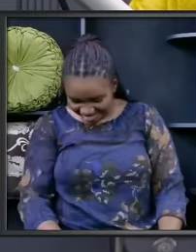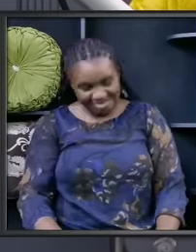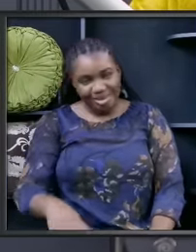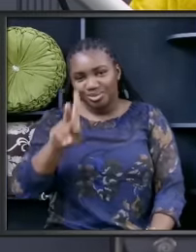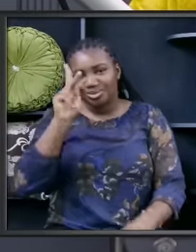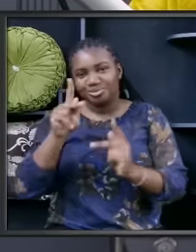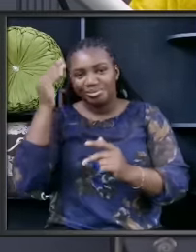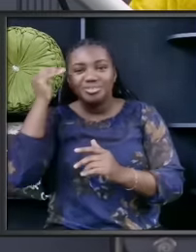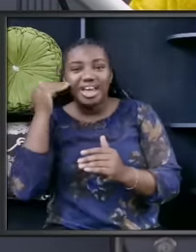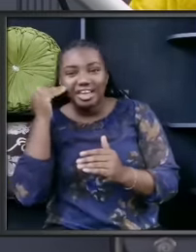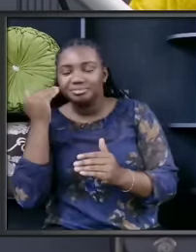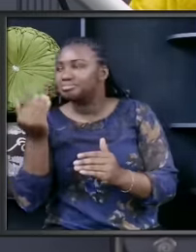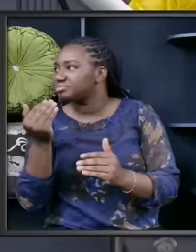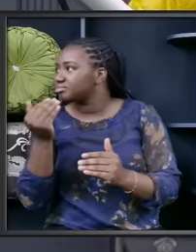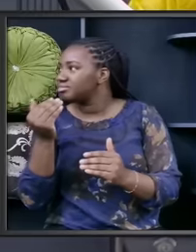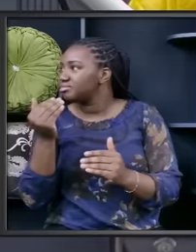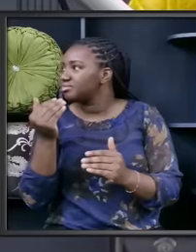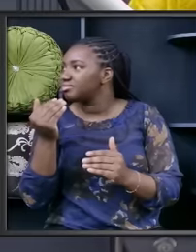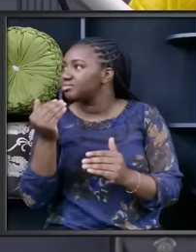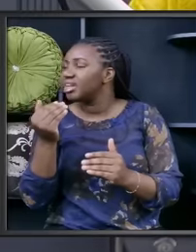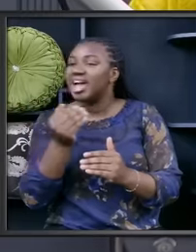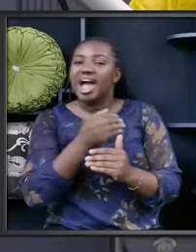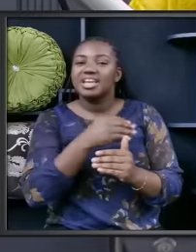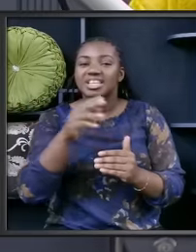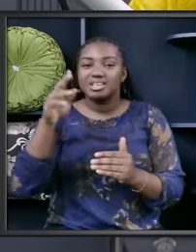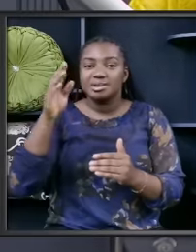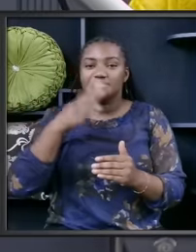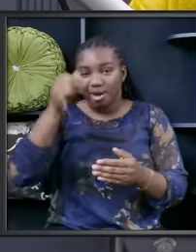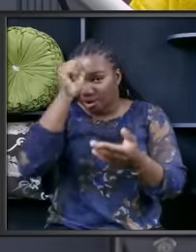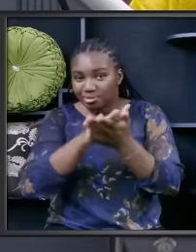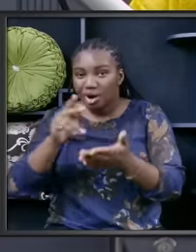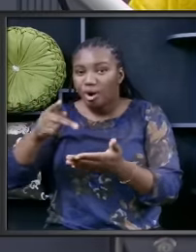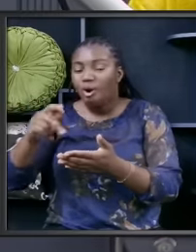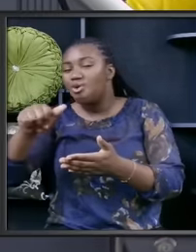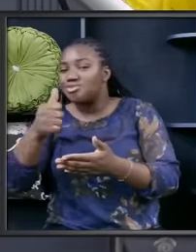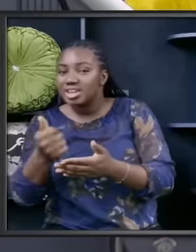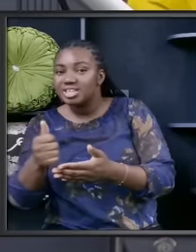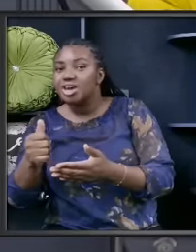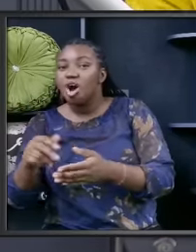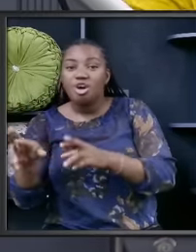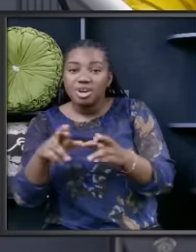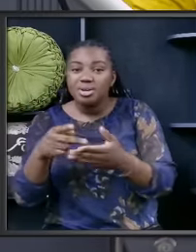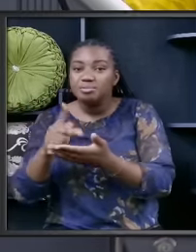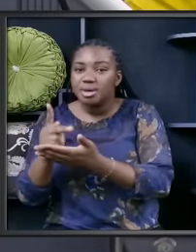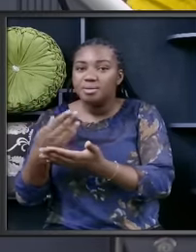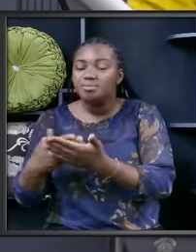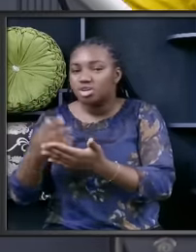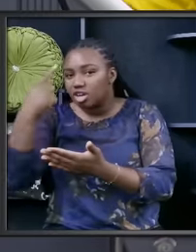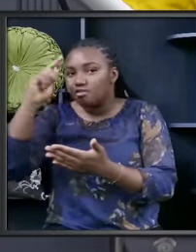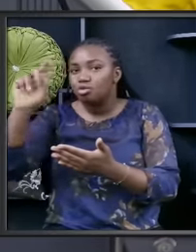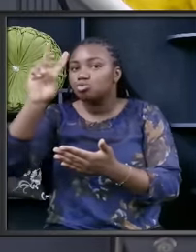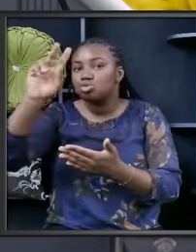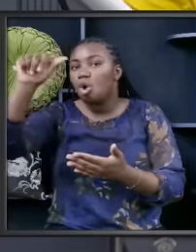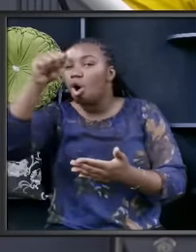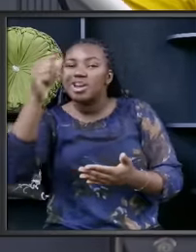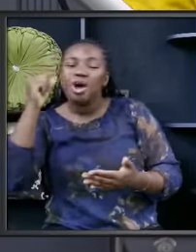mad people. If they fight them, they go fight, but they go tear in clothes, then go tear. So you know, okay. He said, you know, they marry those ones. Now and you, the money. Now you be happy.